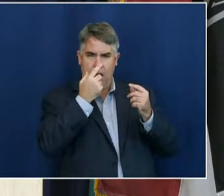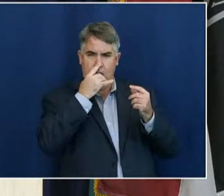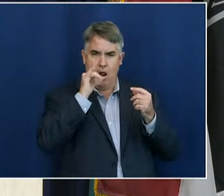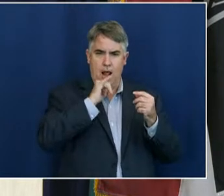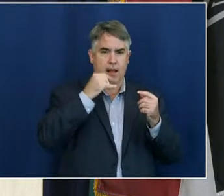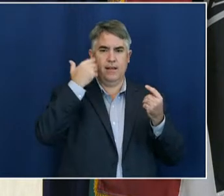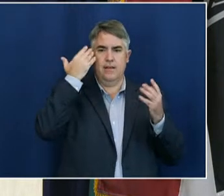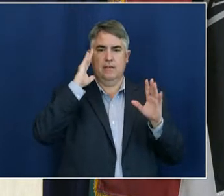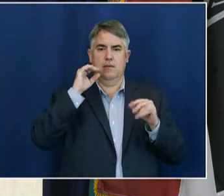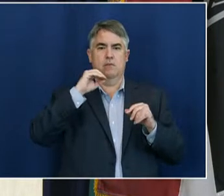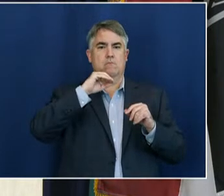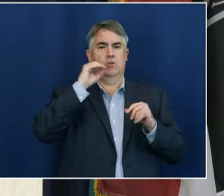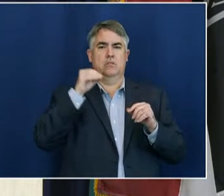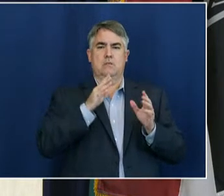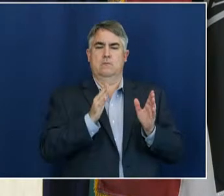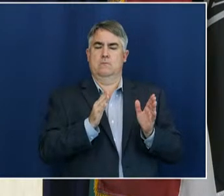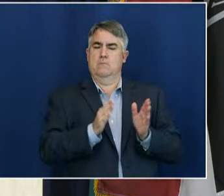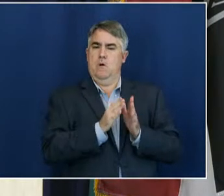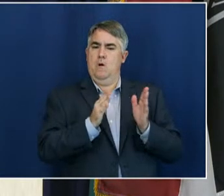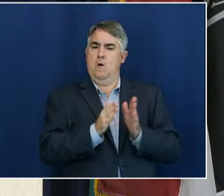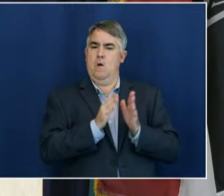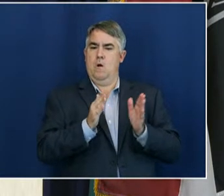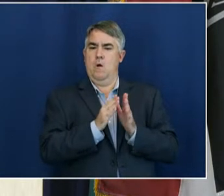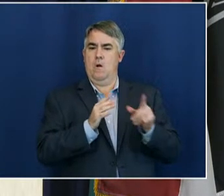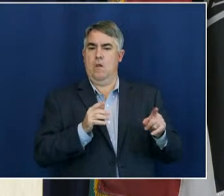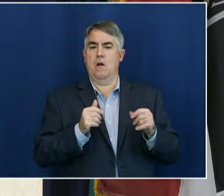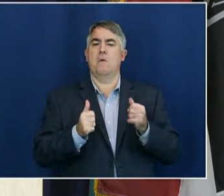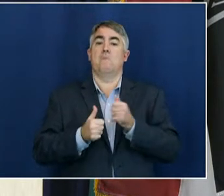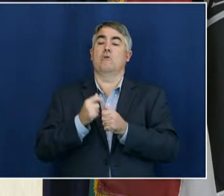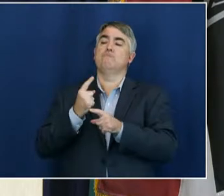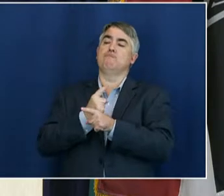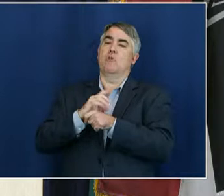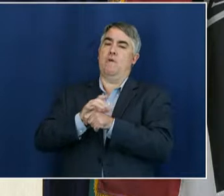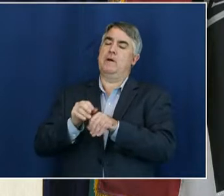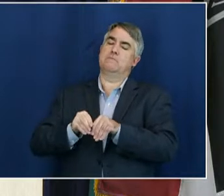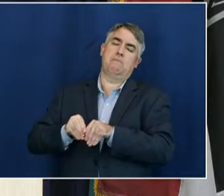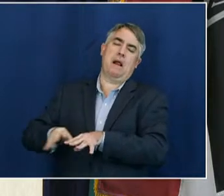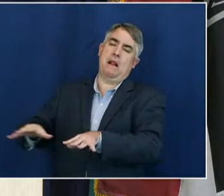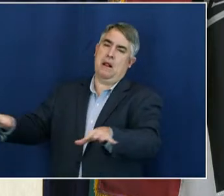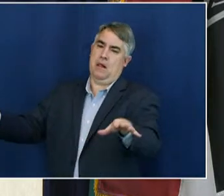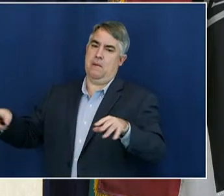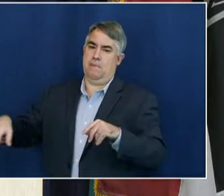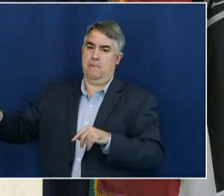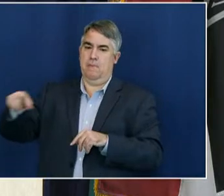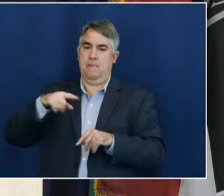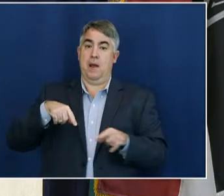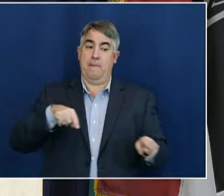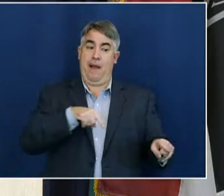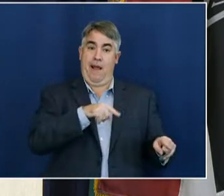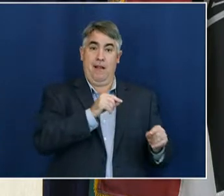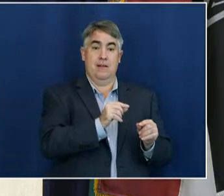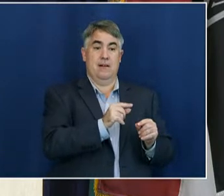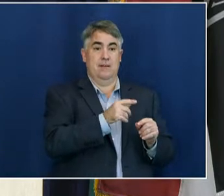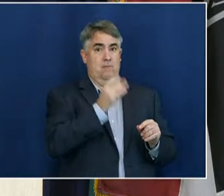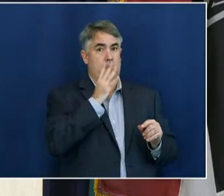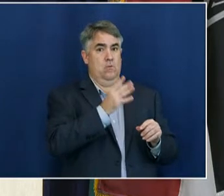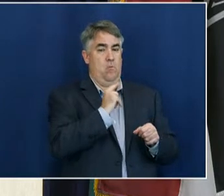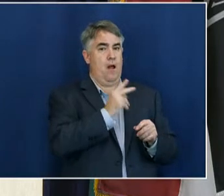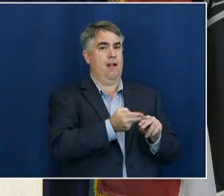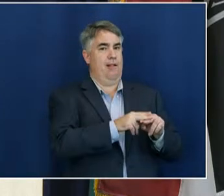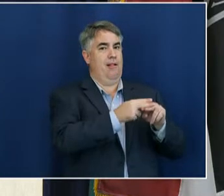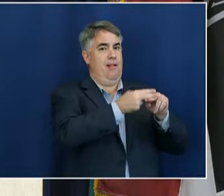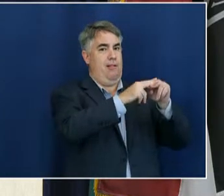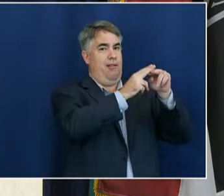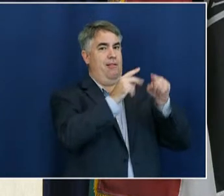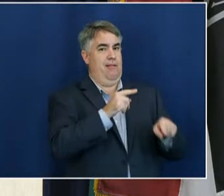county, but we do think that number is increasing, may represent 1% to 2% of